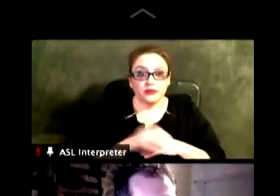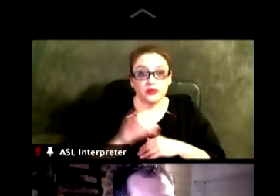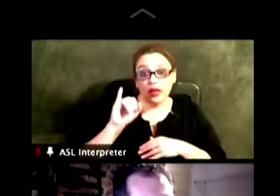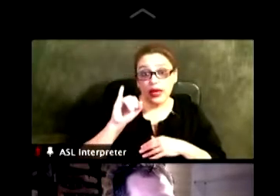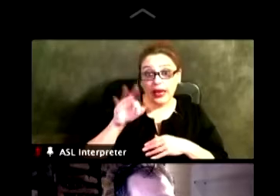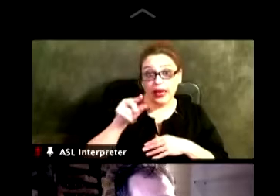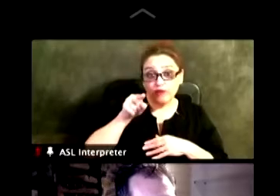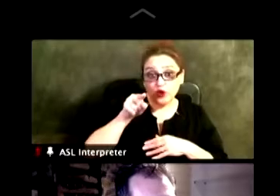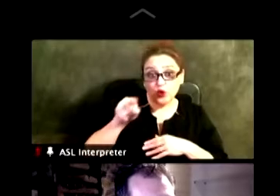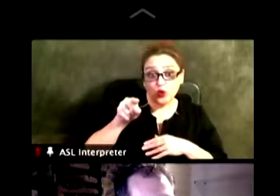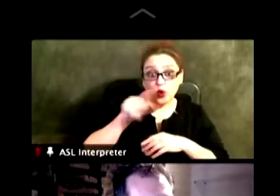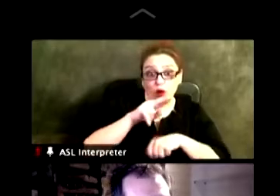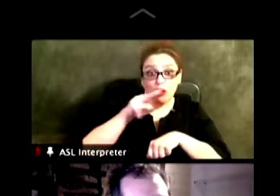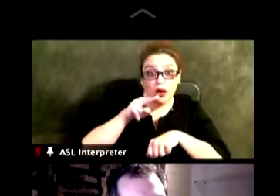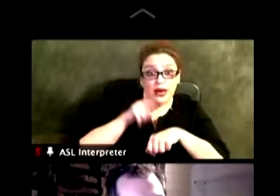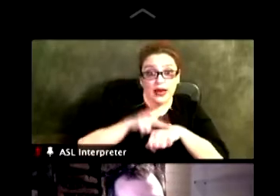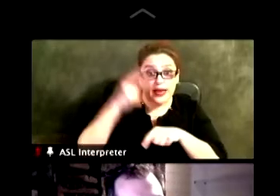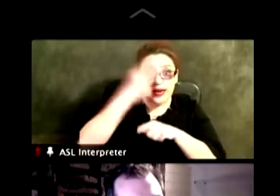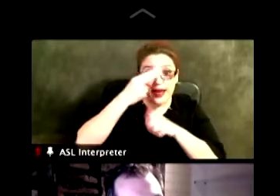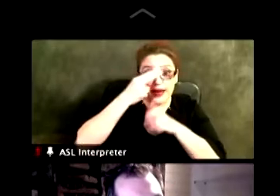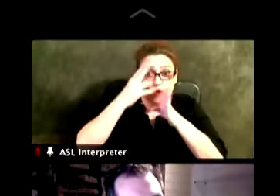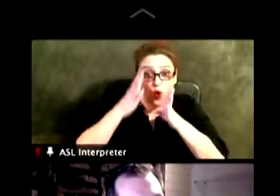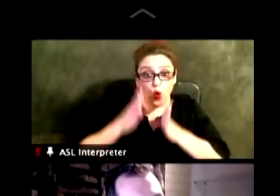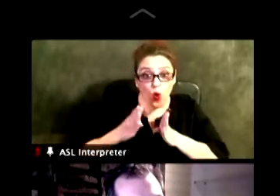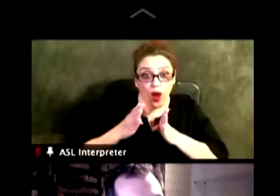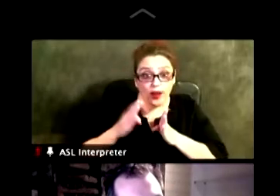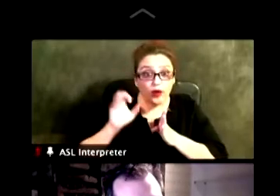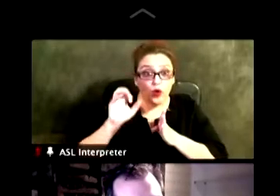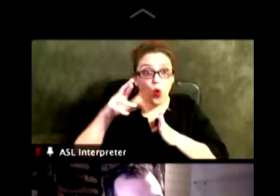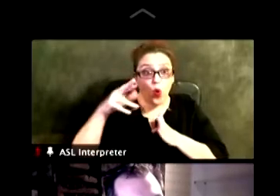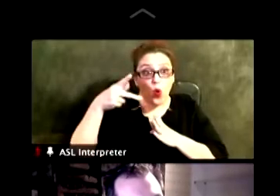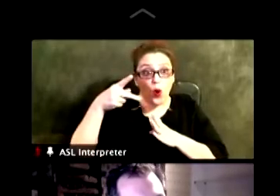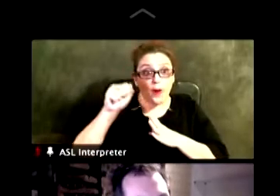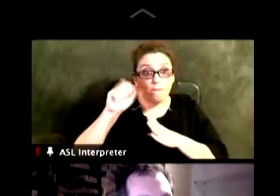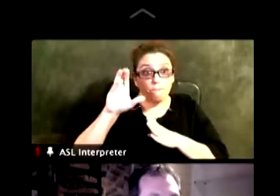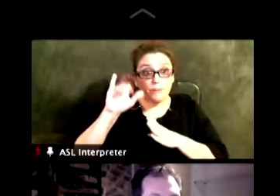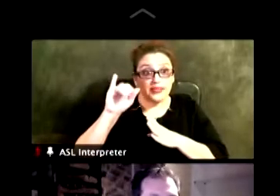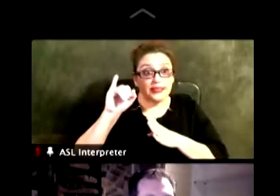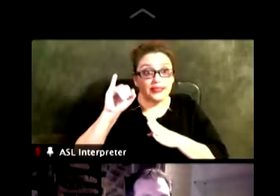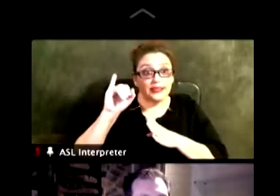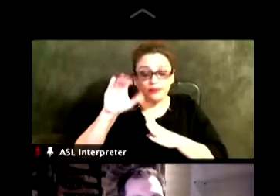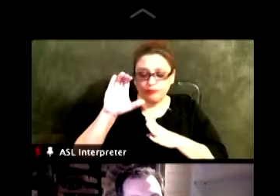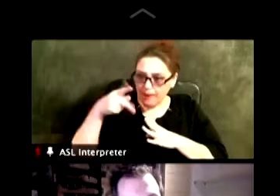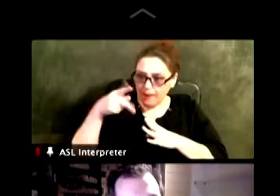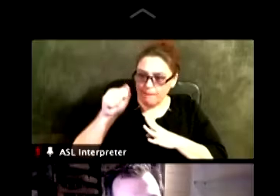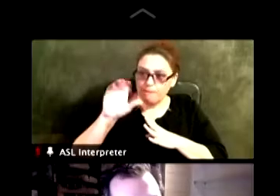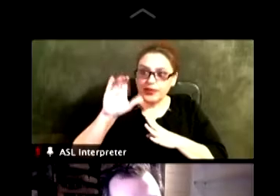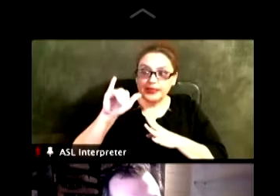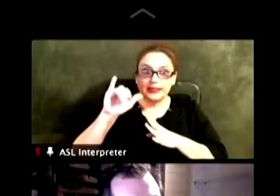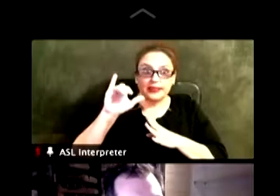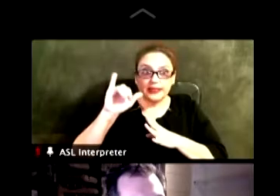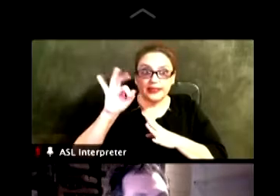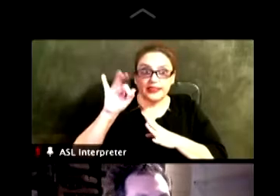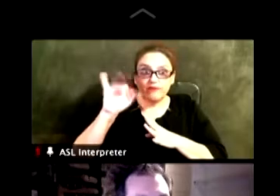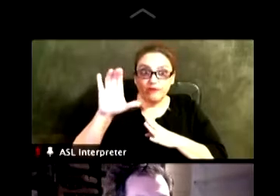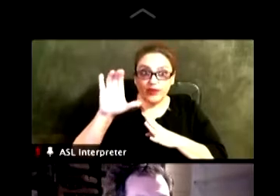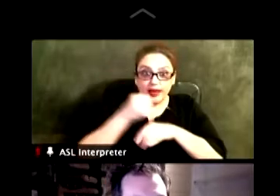are a Native Hawaiian or Pacific Islander, please press 1. Again, Native Hawaiian or Pacific Islander, press